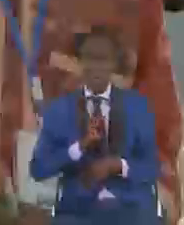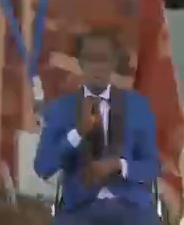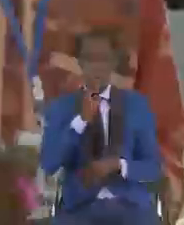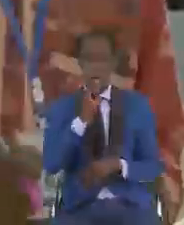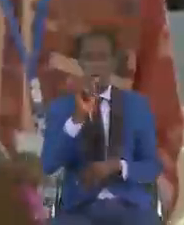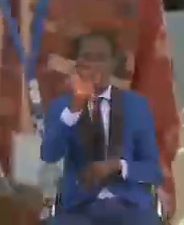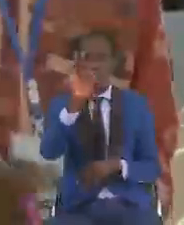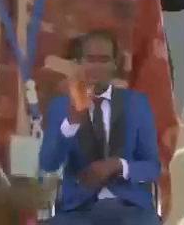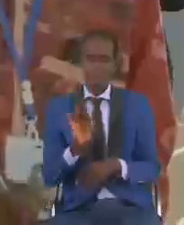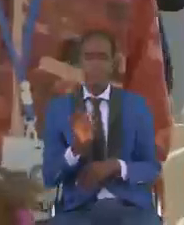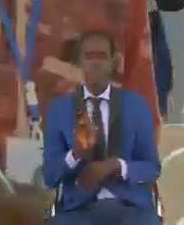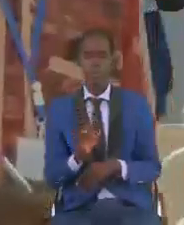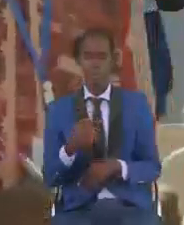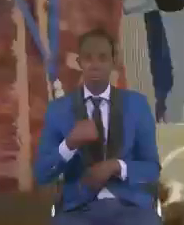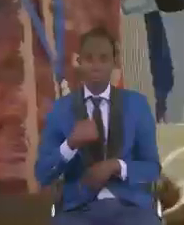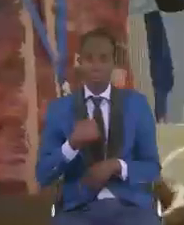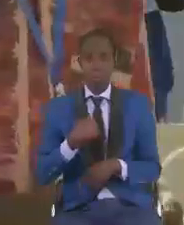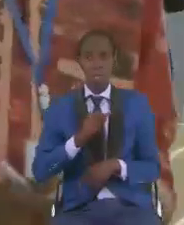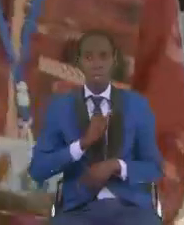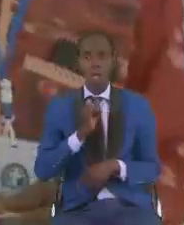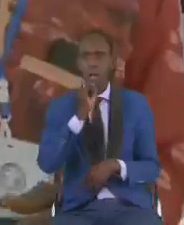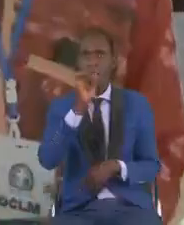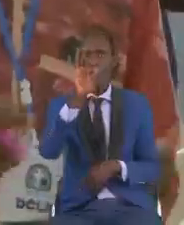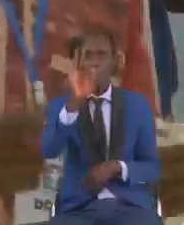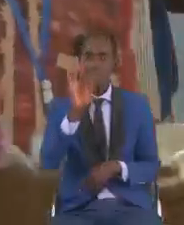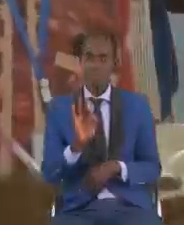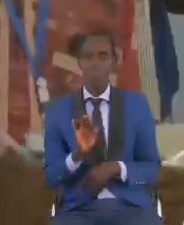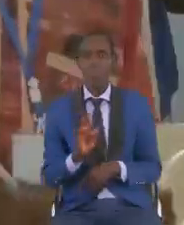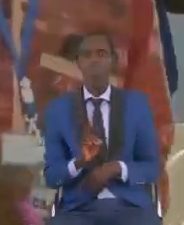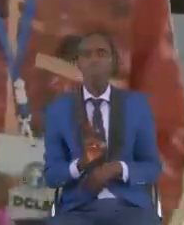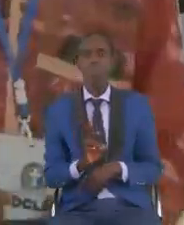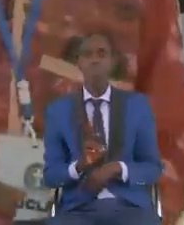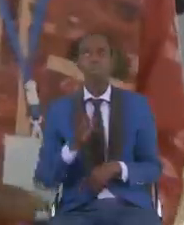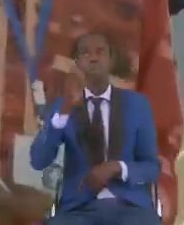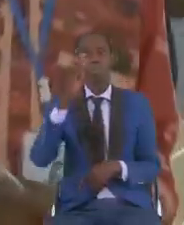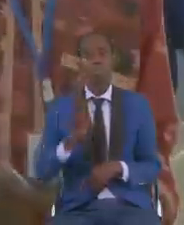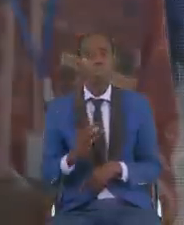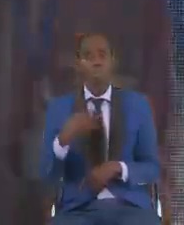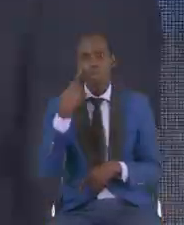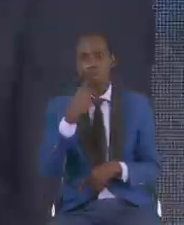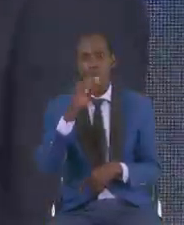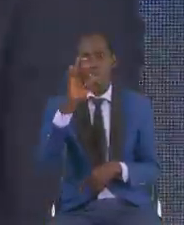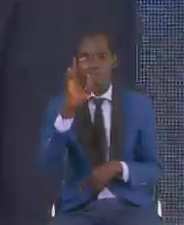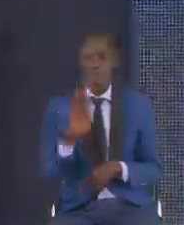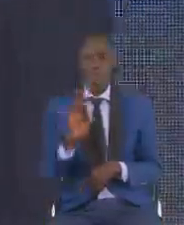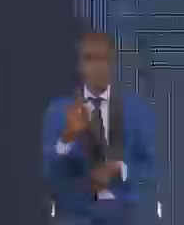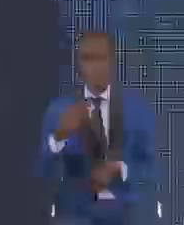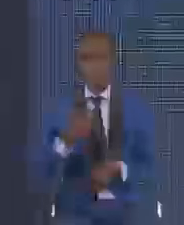appointed. I am appointed. God who appointed me, say